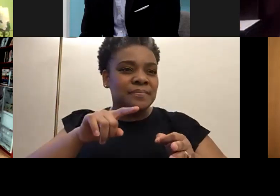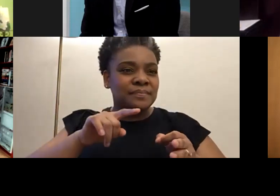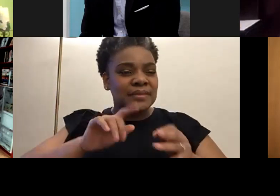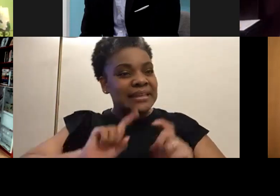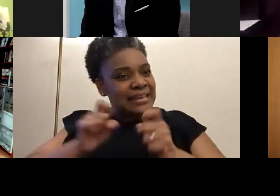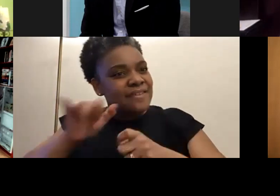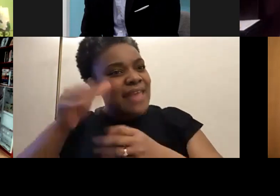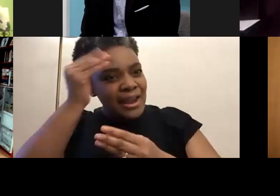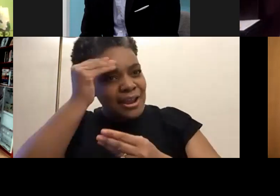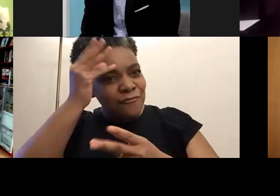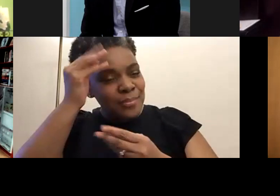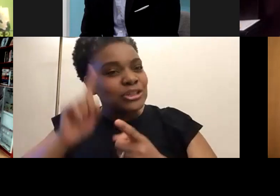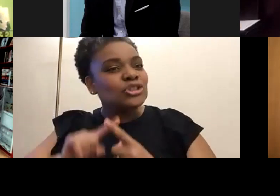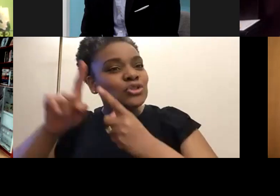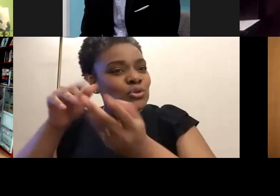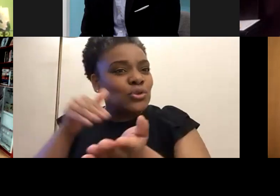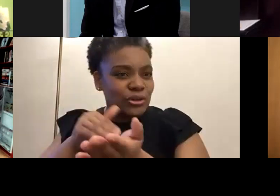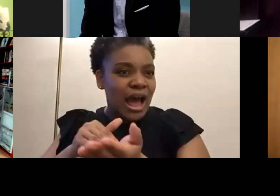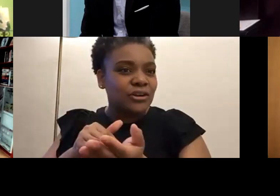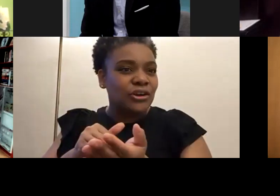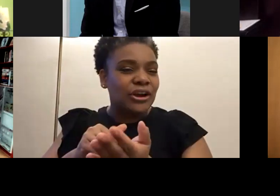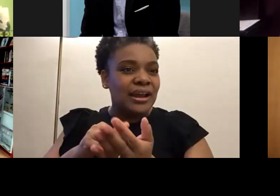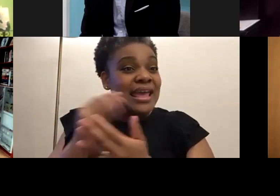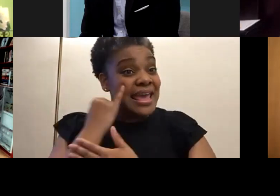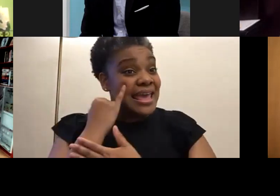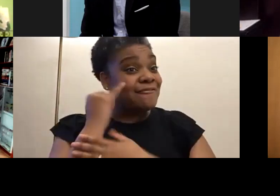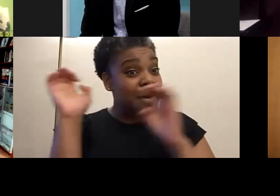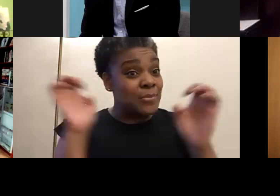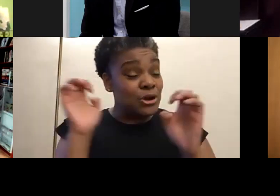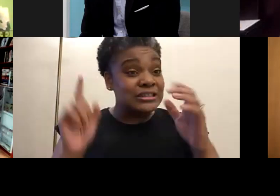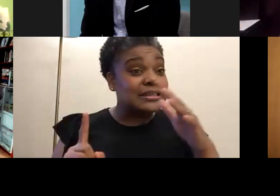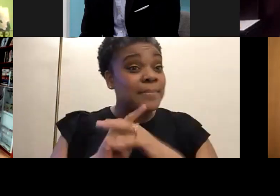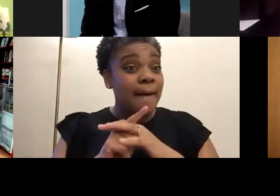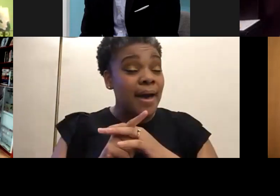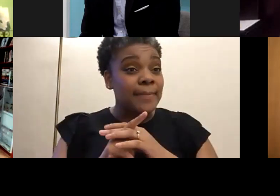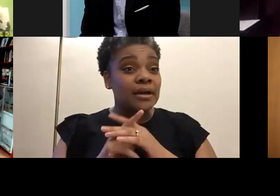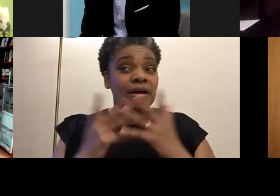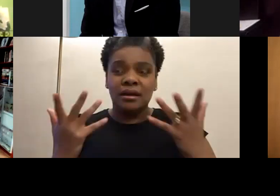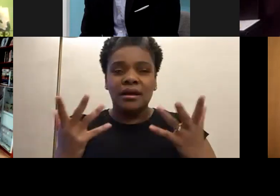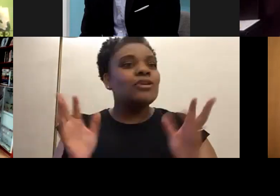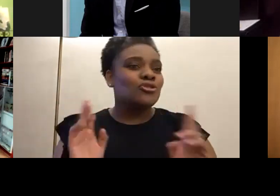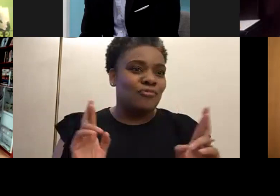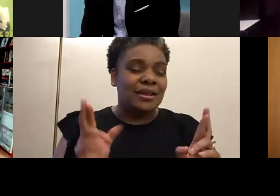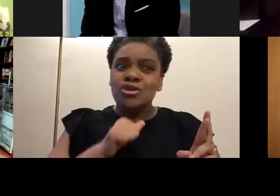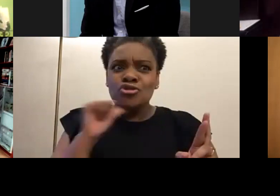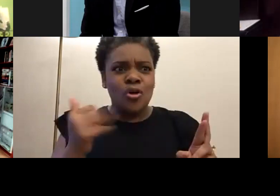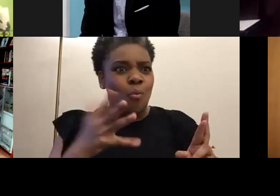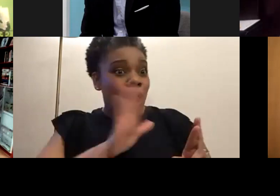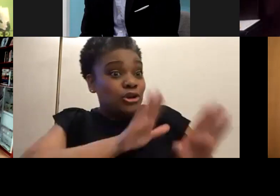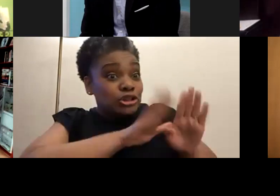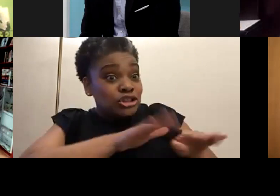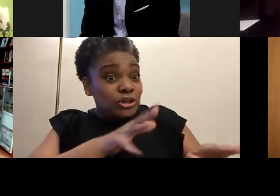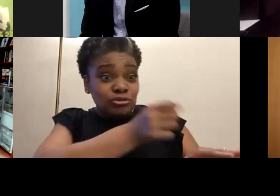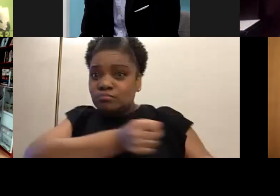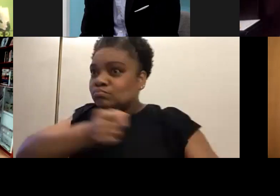doctor like me can have access to that if there's an emergency, because you do not want to put your children in a situation where your voice isn't being